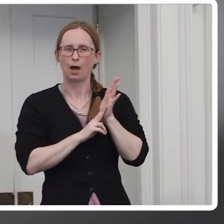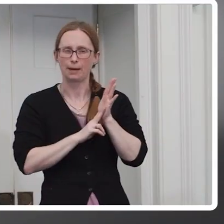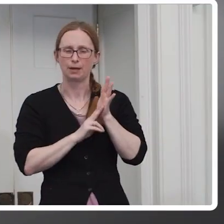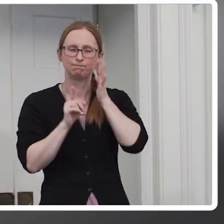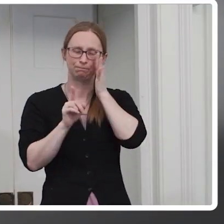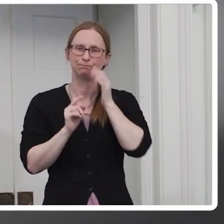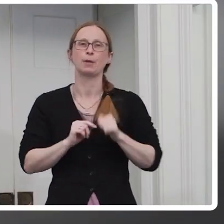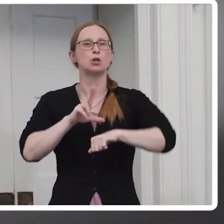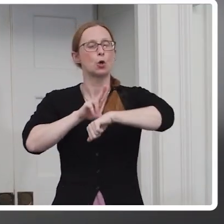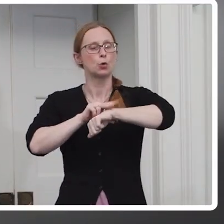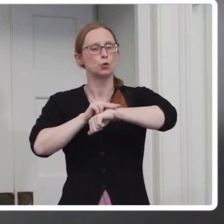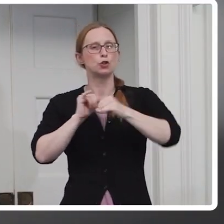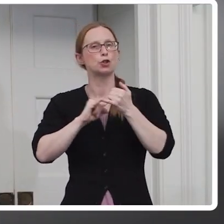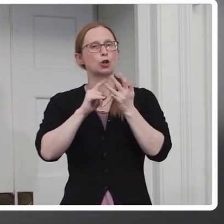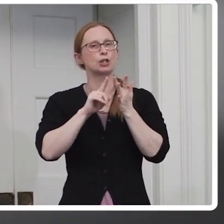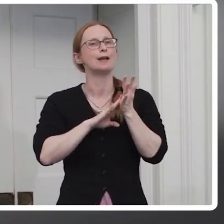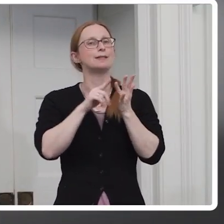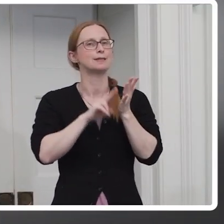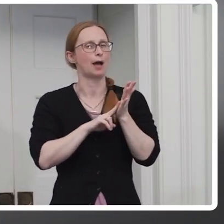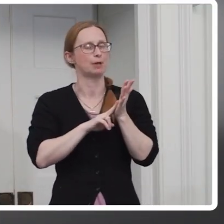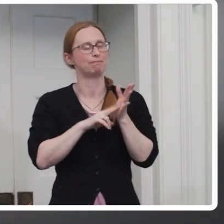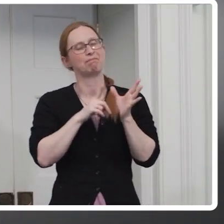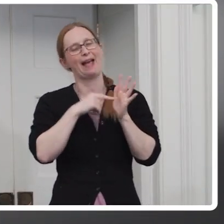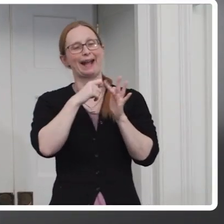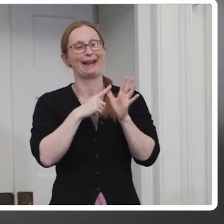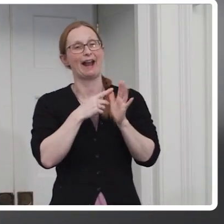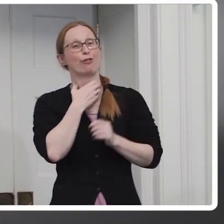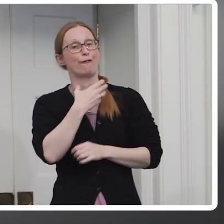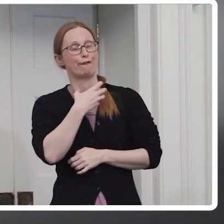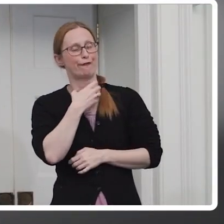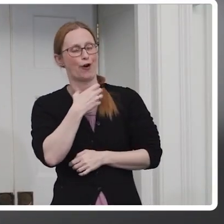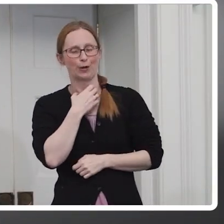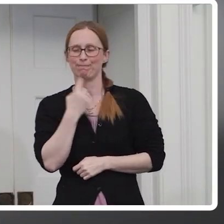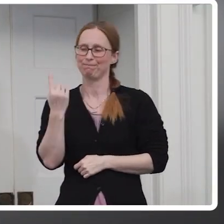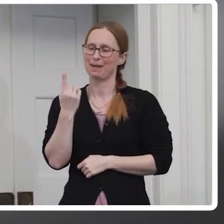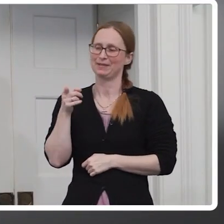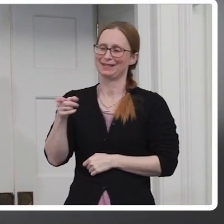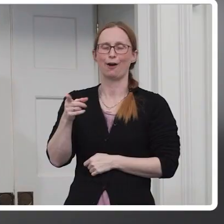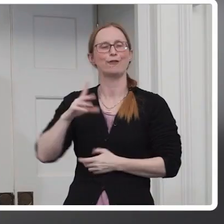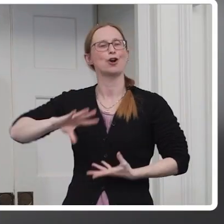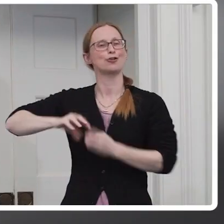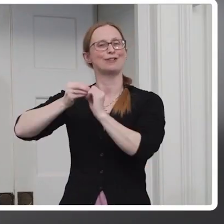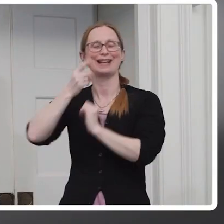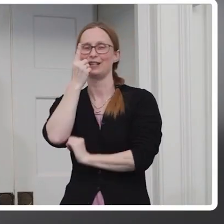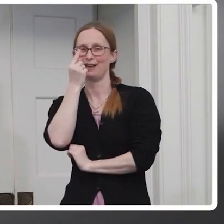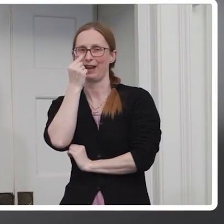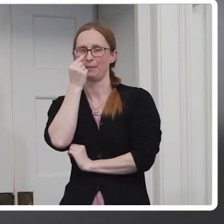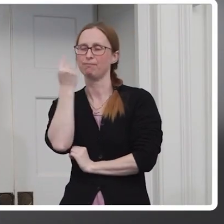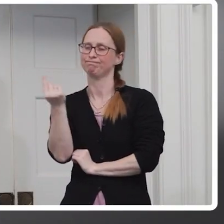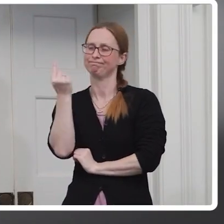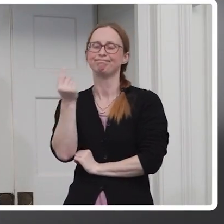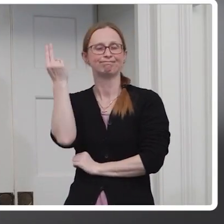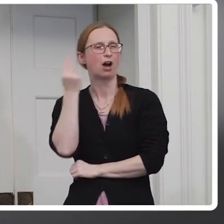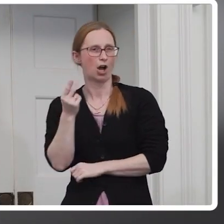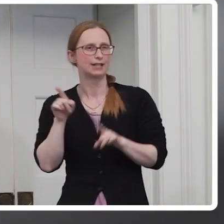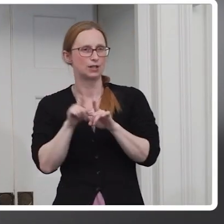Simon. So Dr. Simon Woolham, aka The Frog, is Grace's creative enabler, and they are